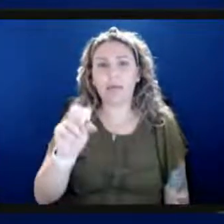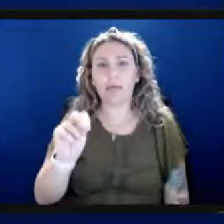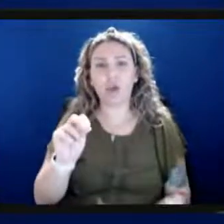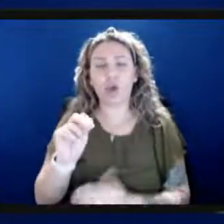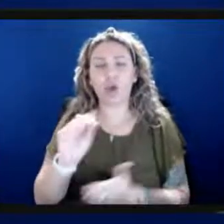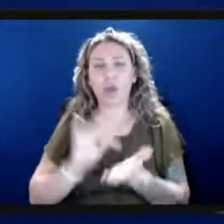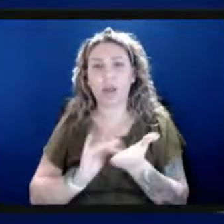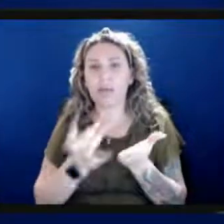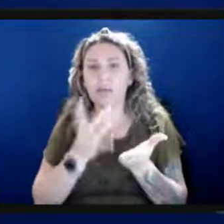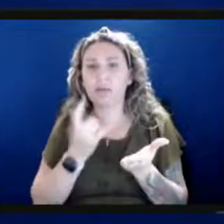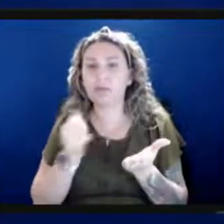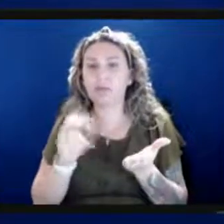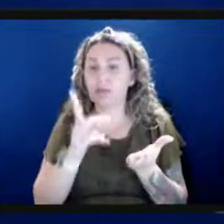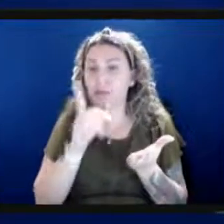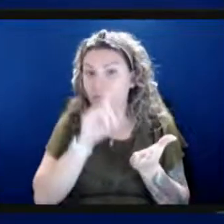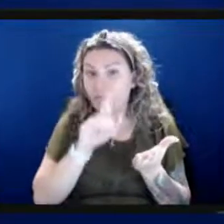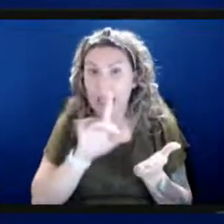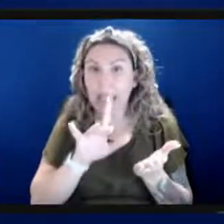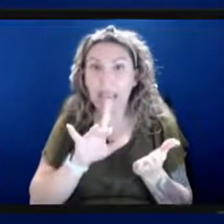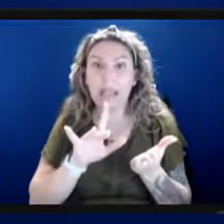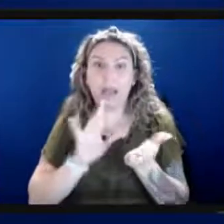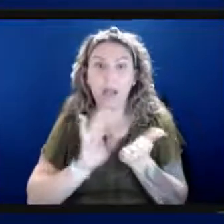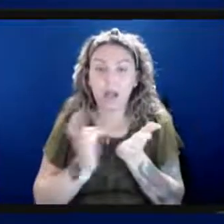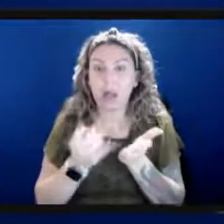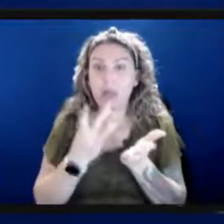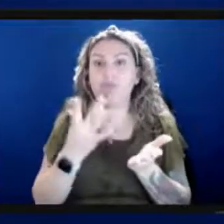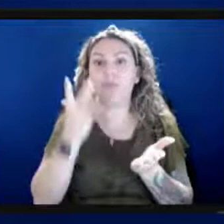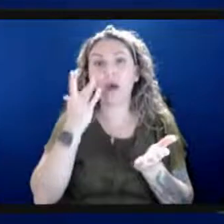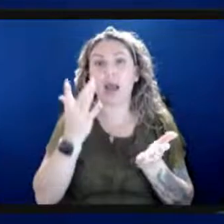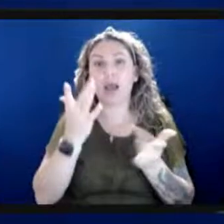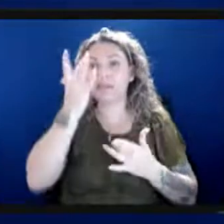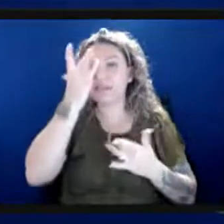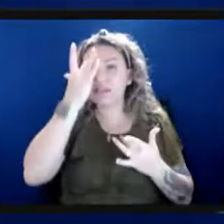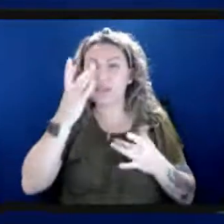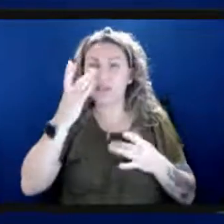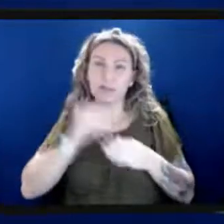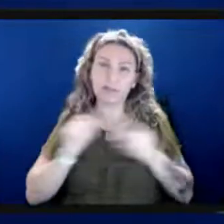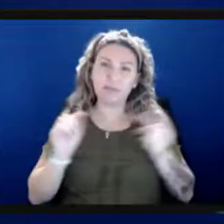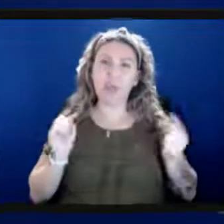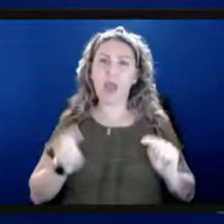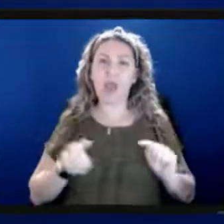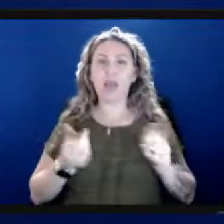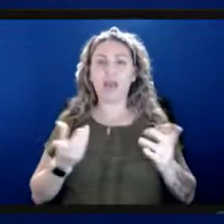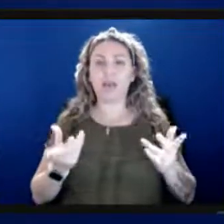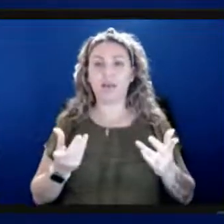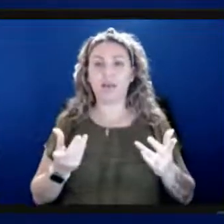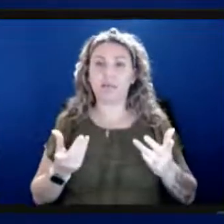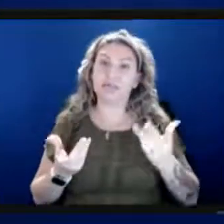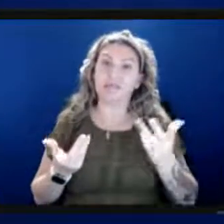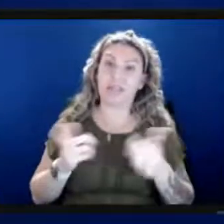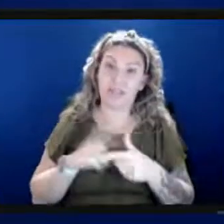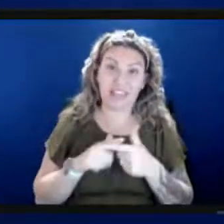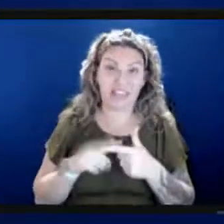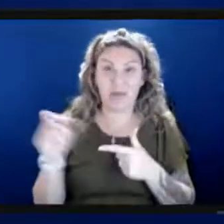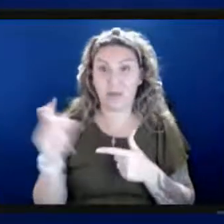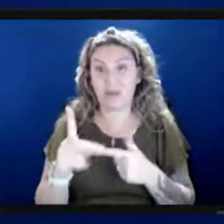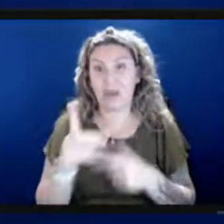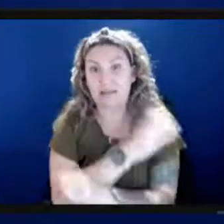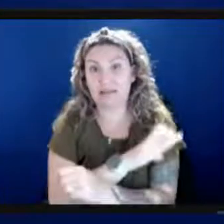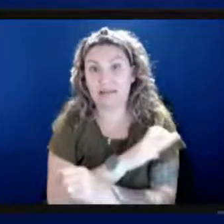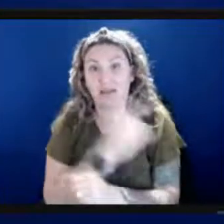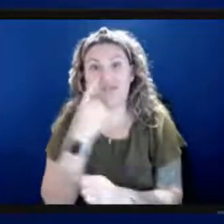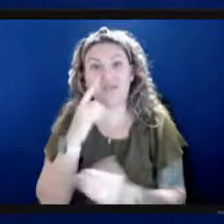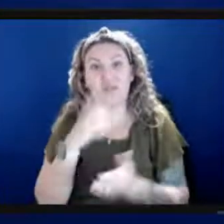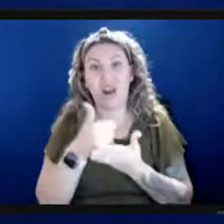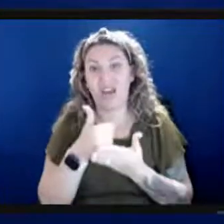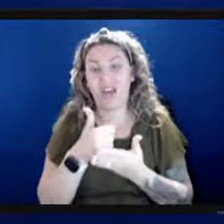illicit opioids because they were sick and they were in pain. And ultimately, they had to come back to the clinic to get help because it